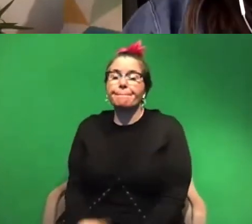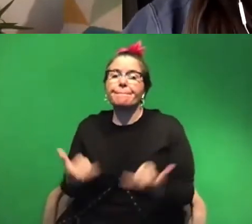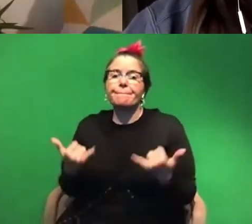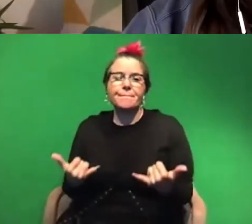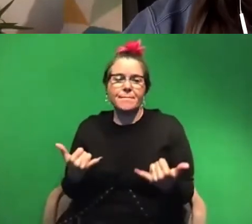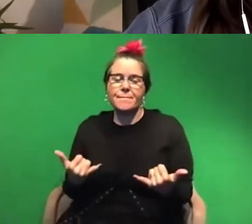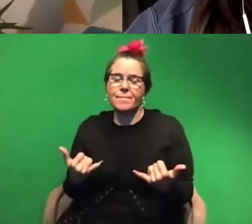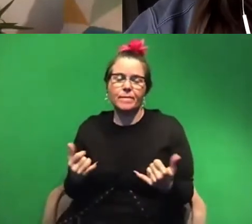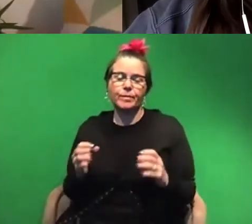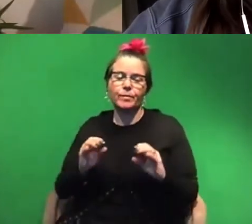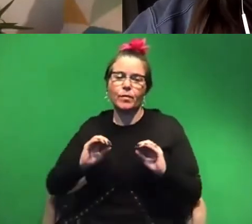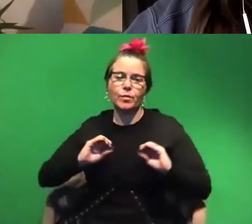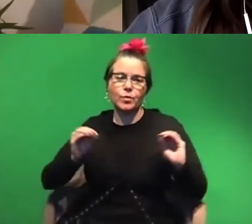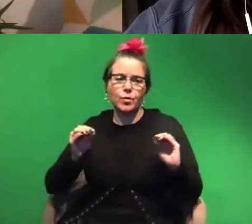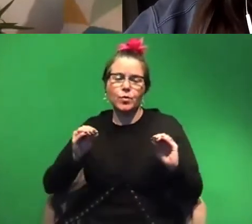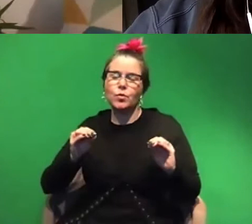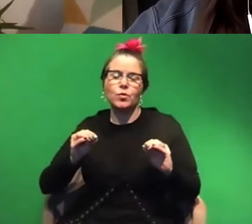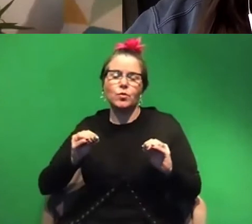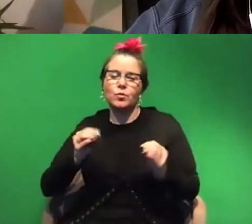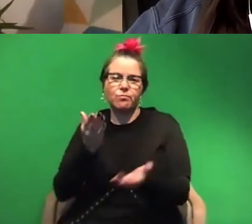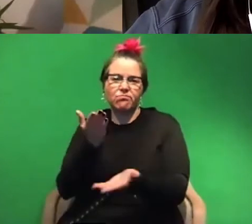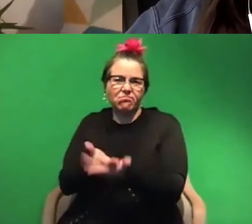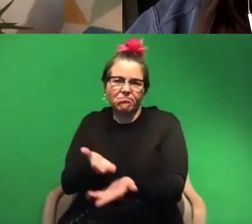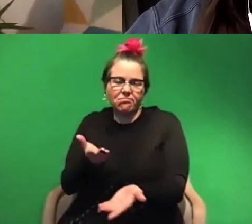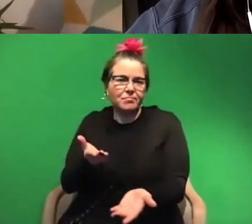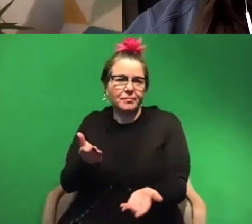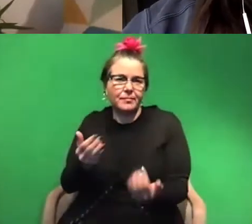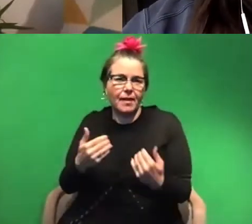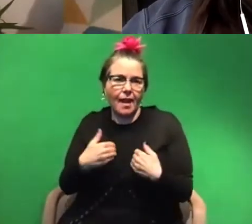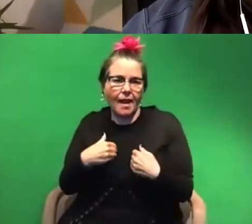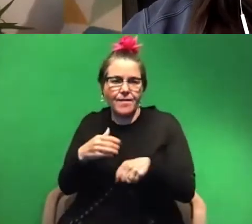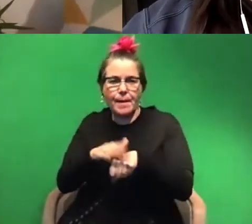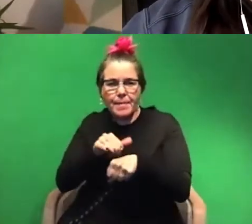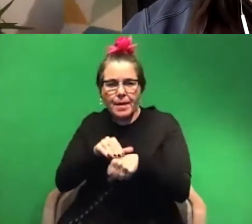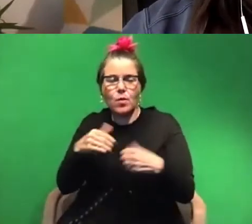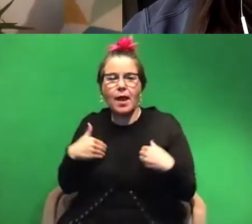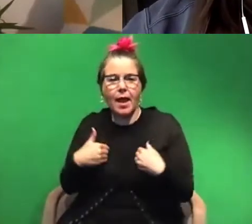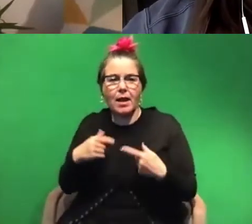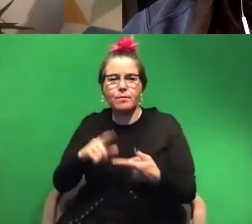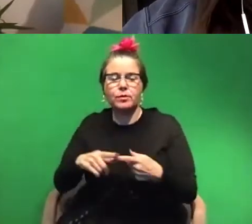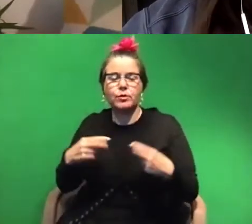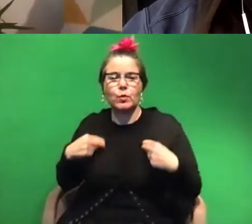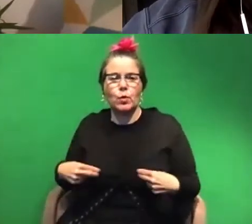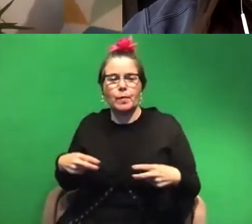no indication that there is a pet or animal to human transfer of the virus. Oh, cool.